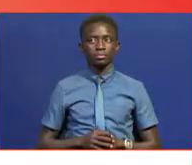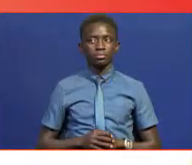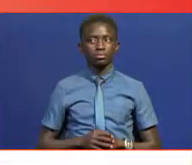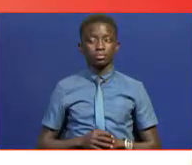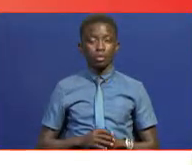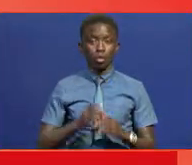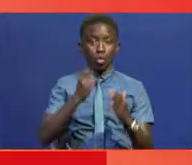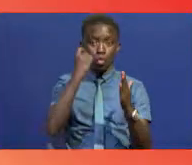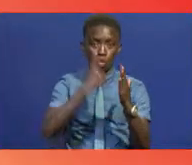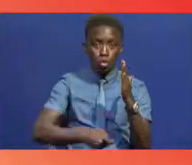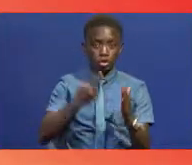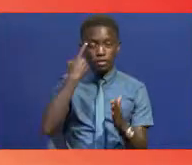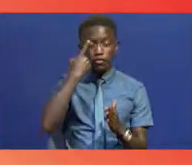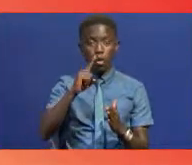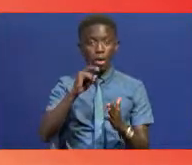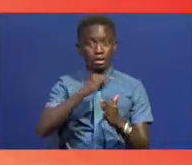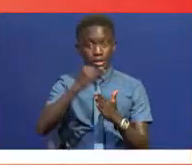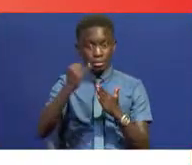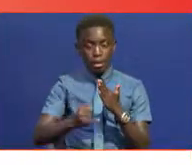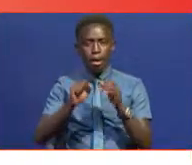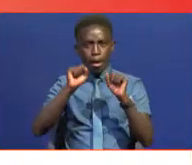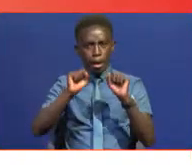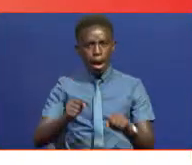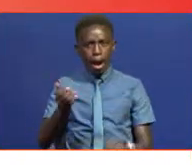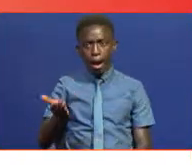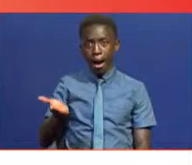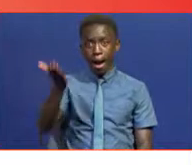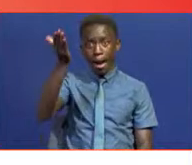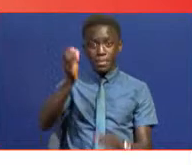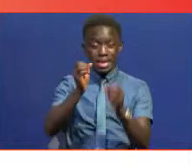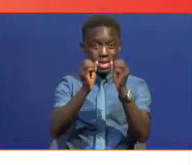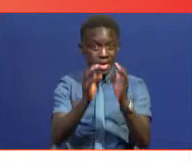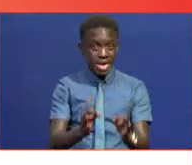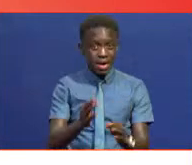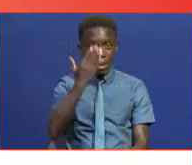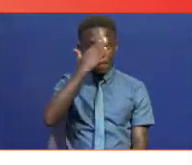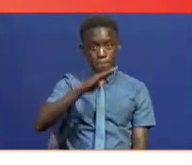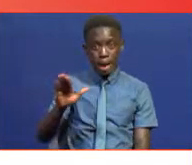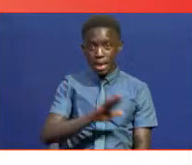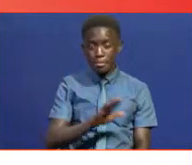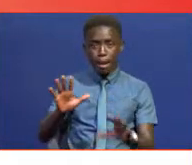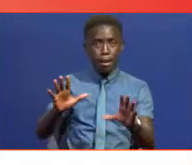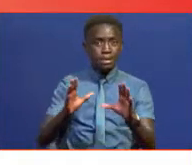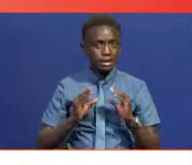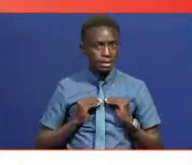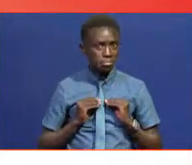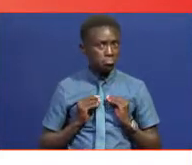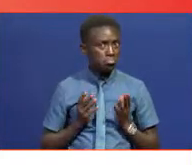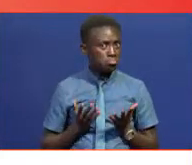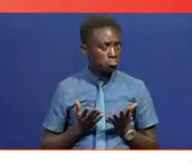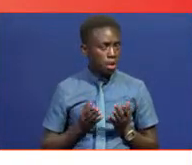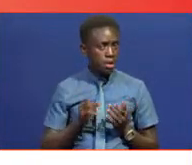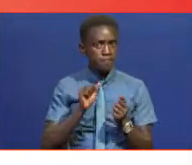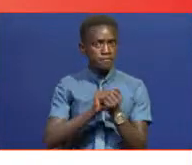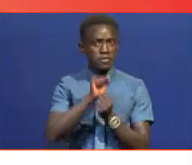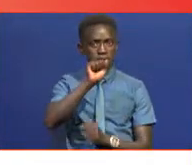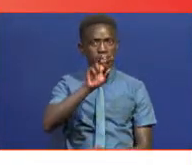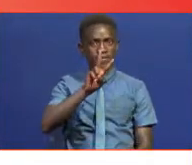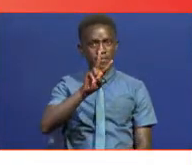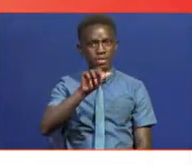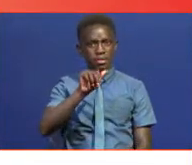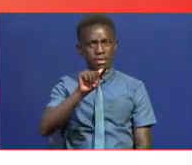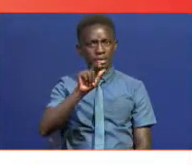The cost of insurance is likely to go up if Parliament adopts a proposal to effect a 16% VAT on